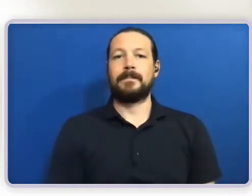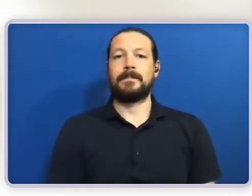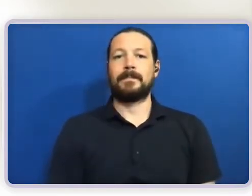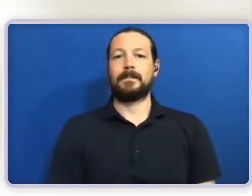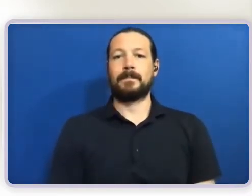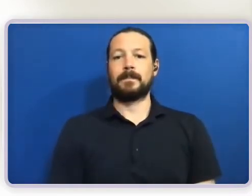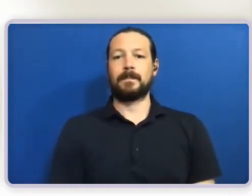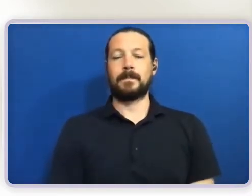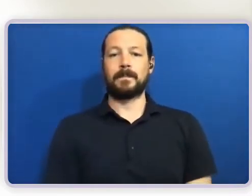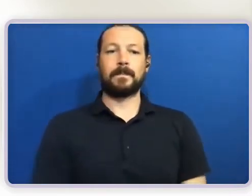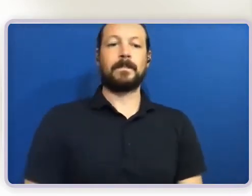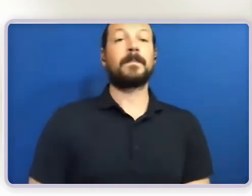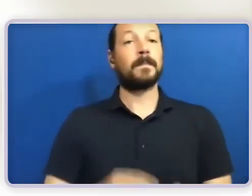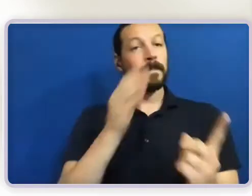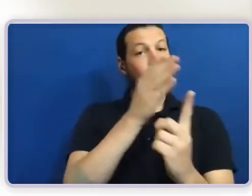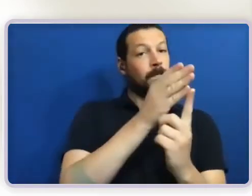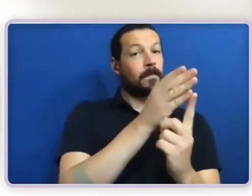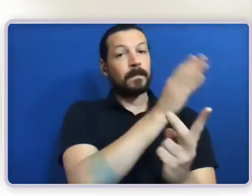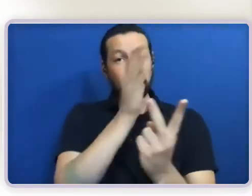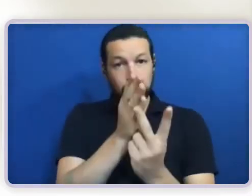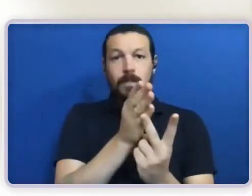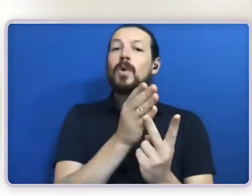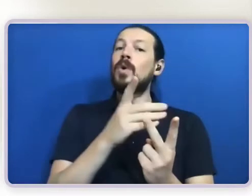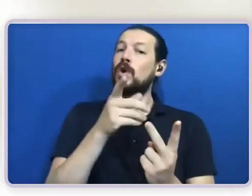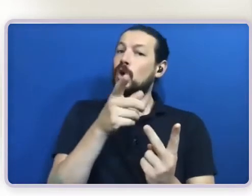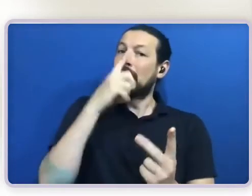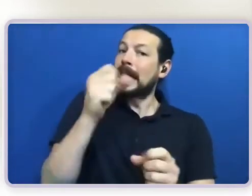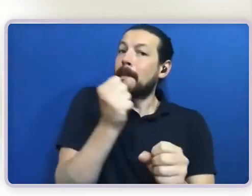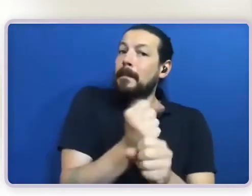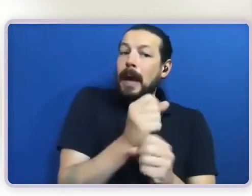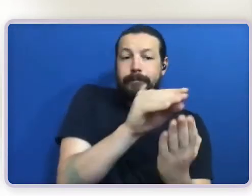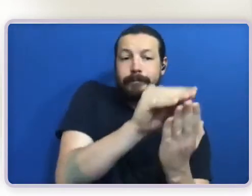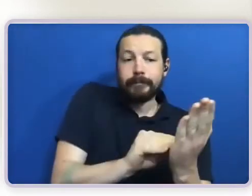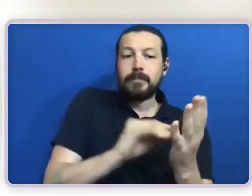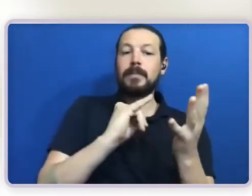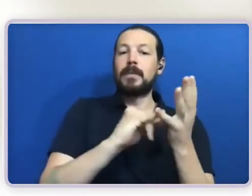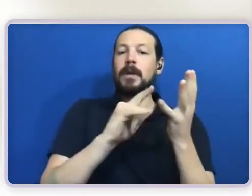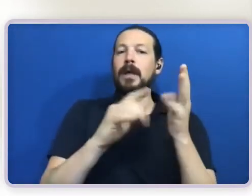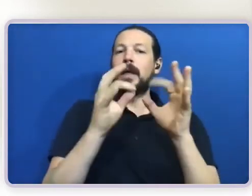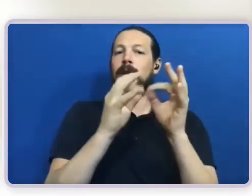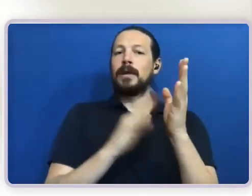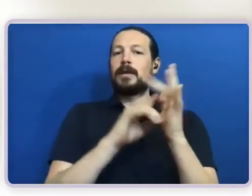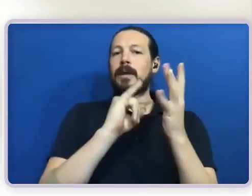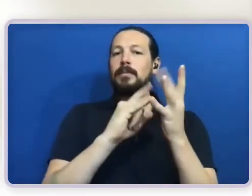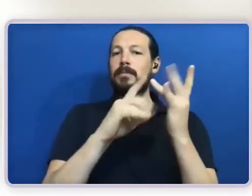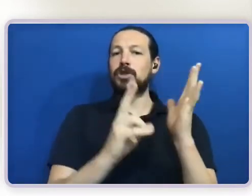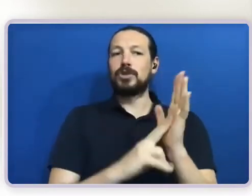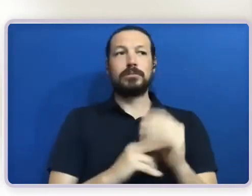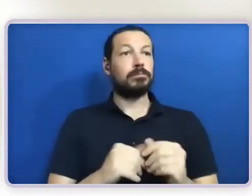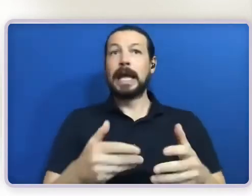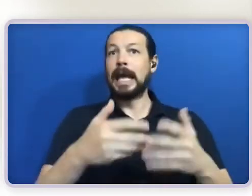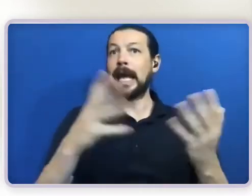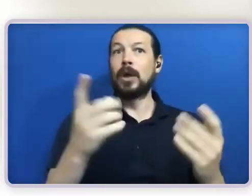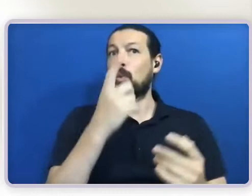The next option is to make a submission, and anyone can do this, and it can be in